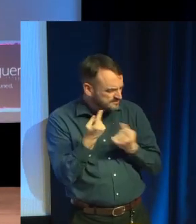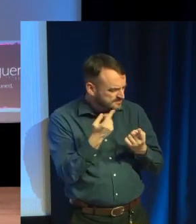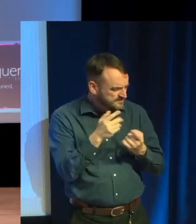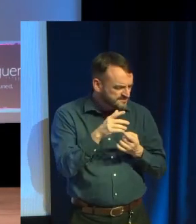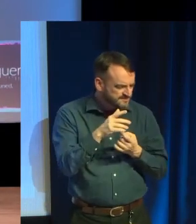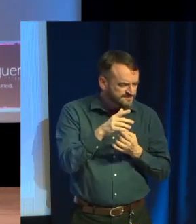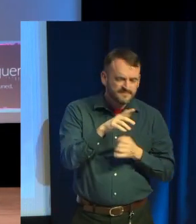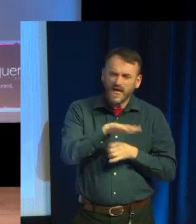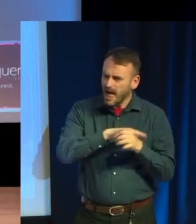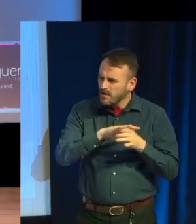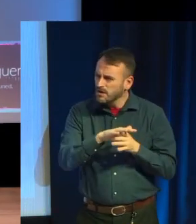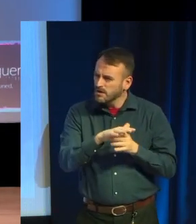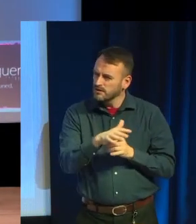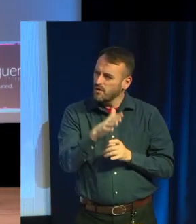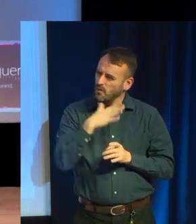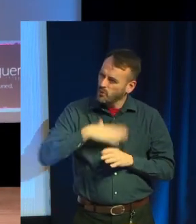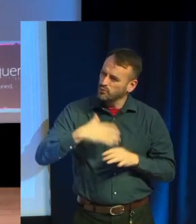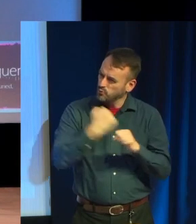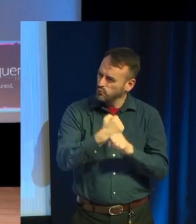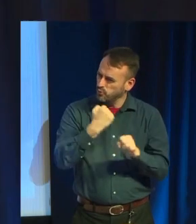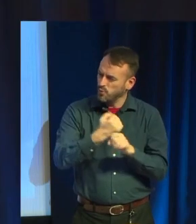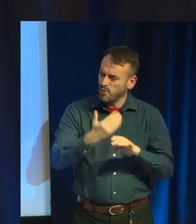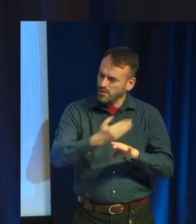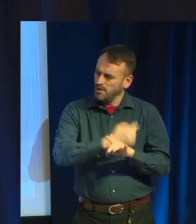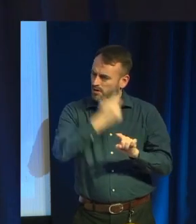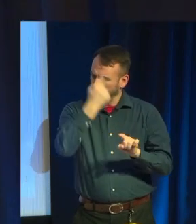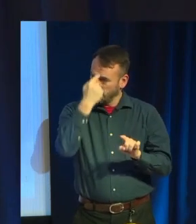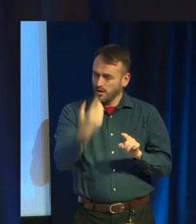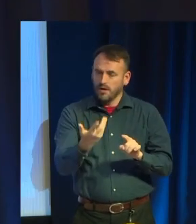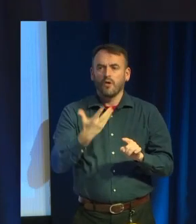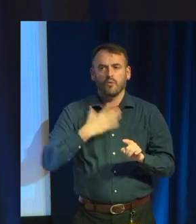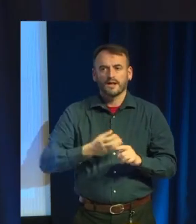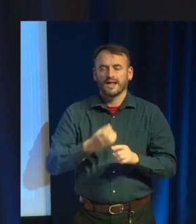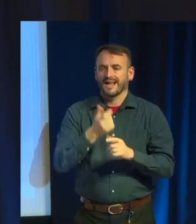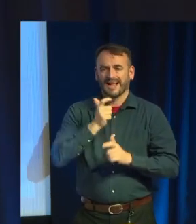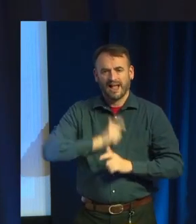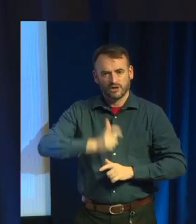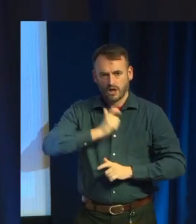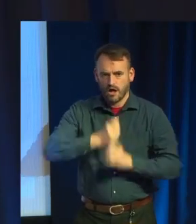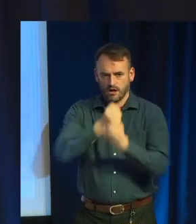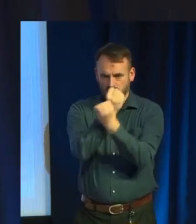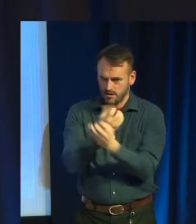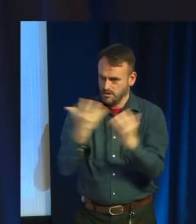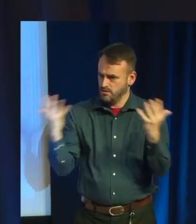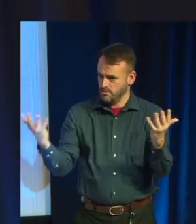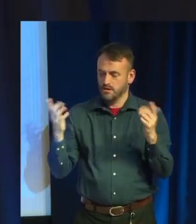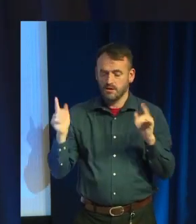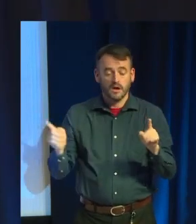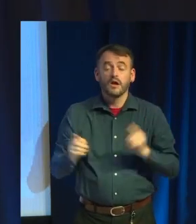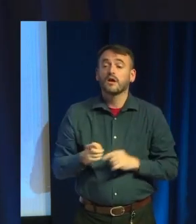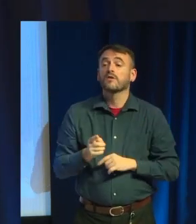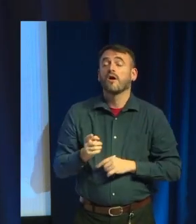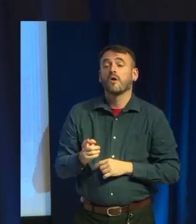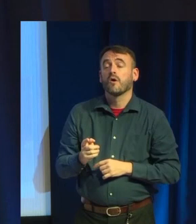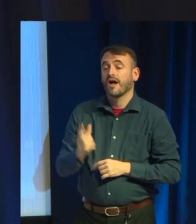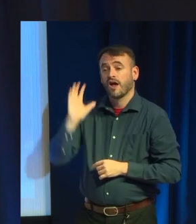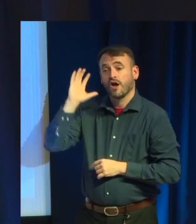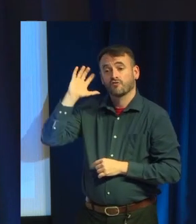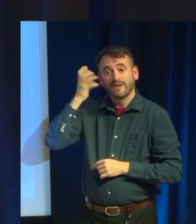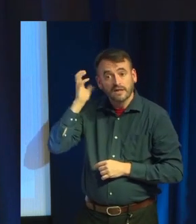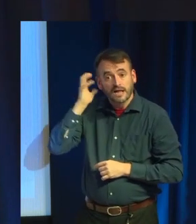game. A lot of characters. We had 5 different radio stations. So you